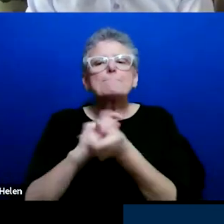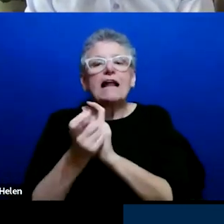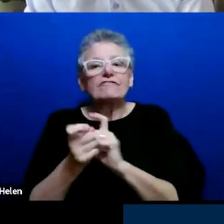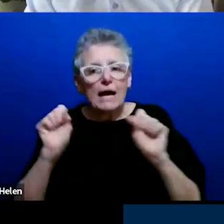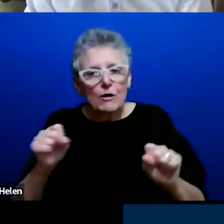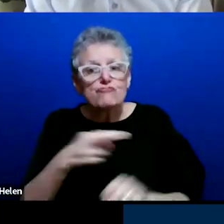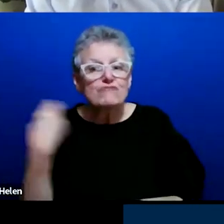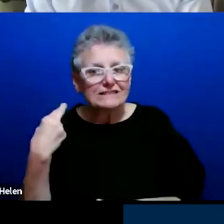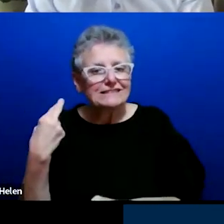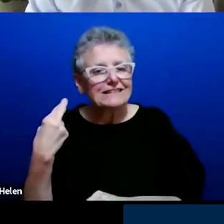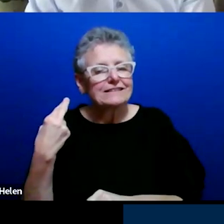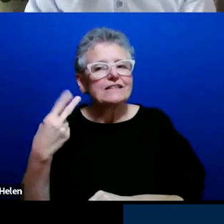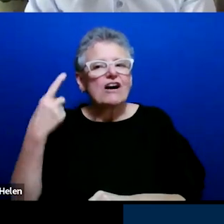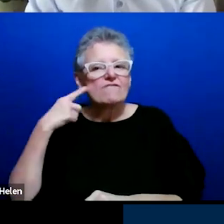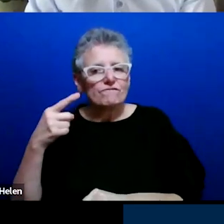dementia.